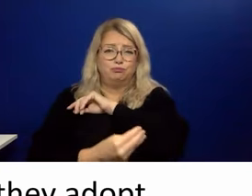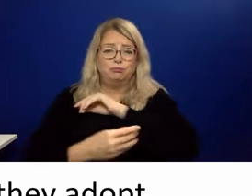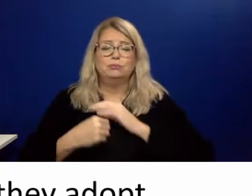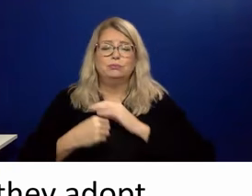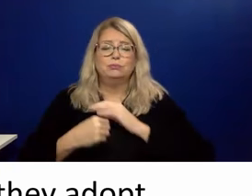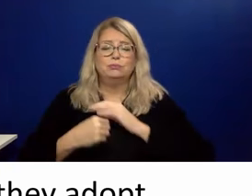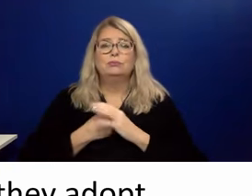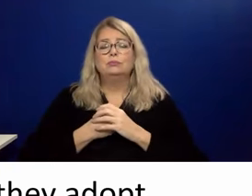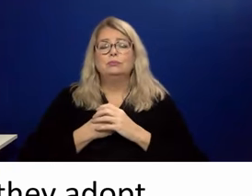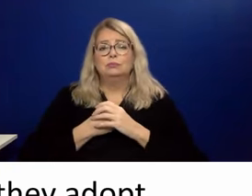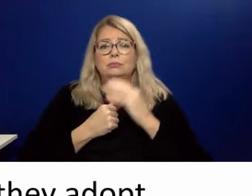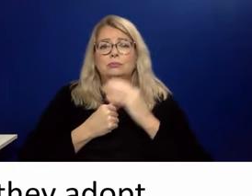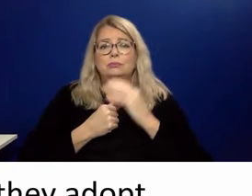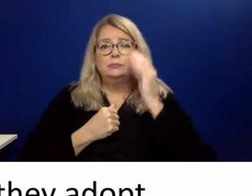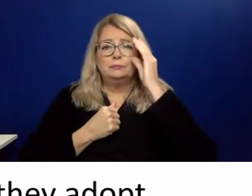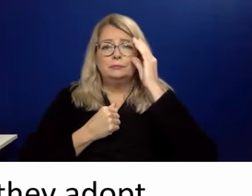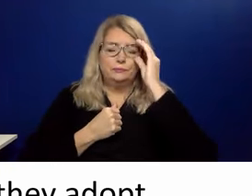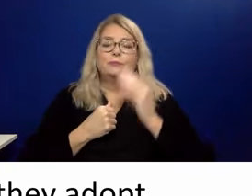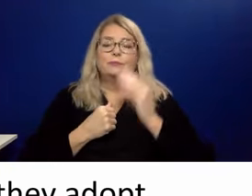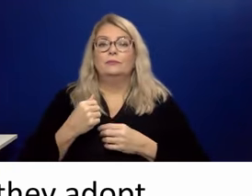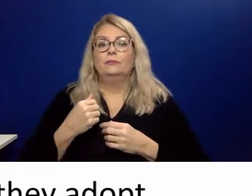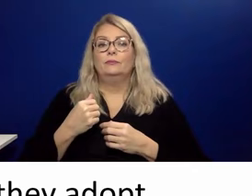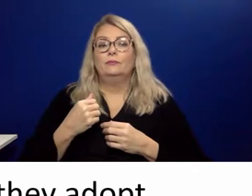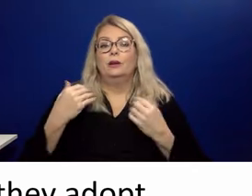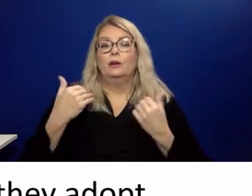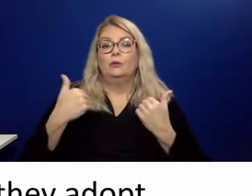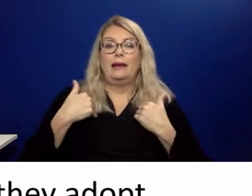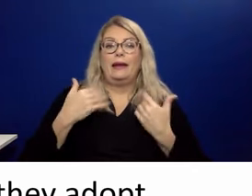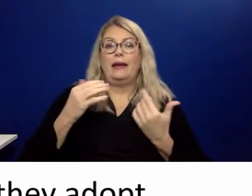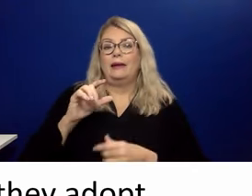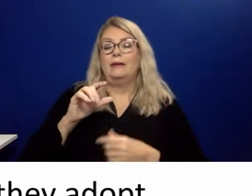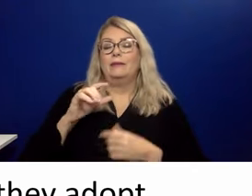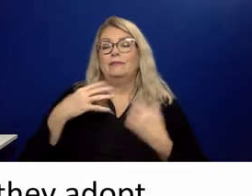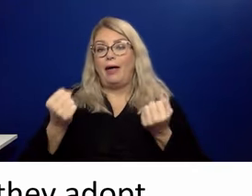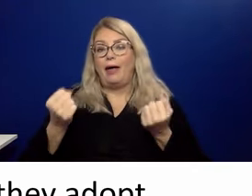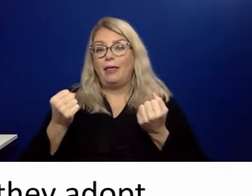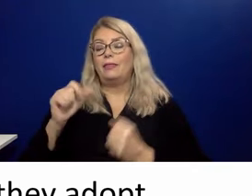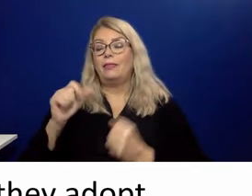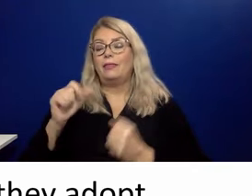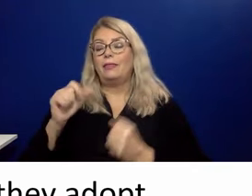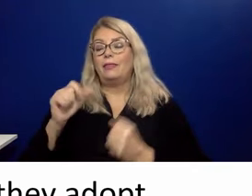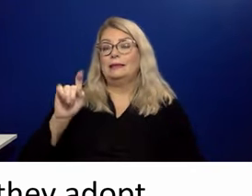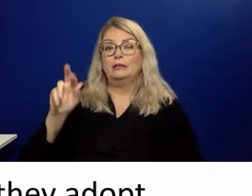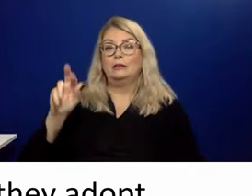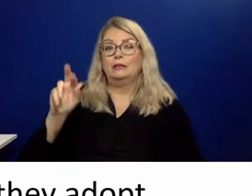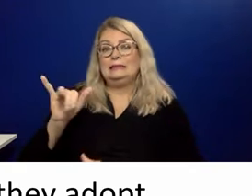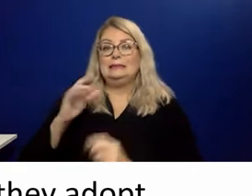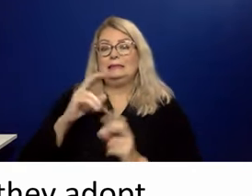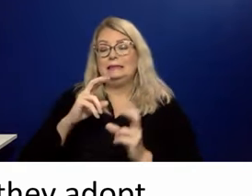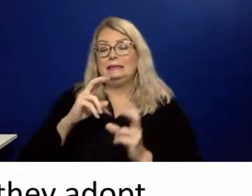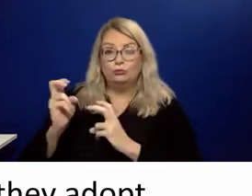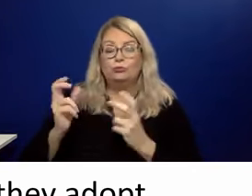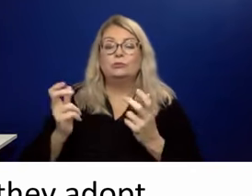We have health literacy issues. And when I talk about home, it's going to be